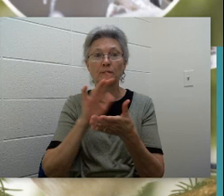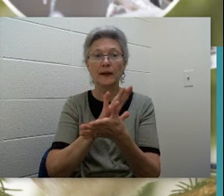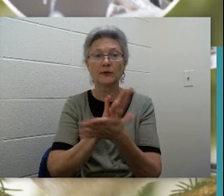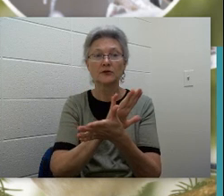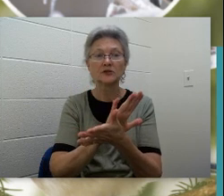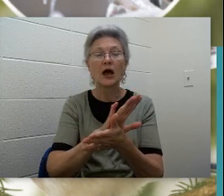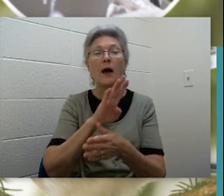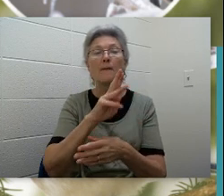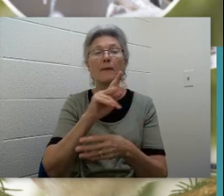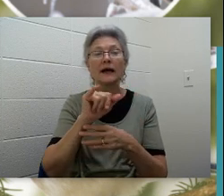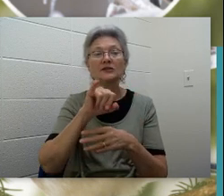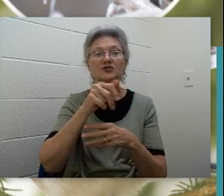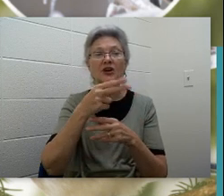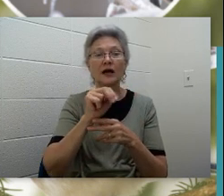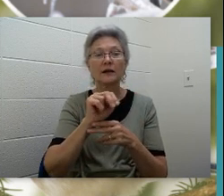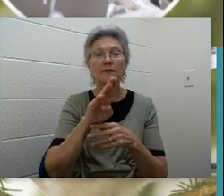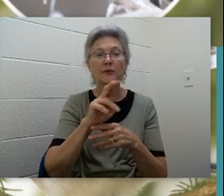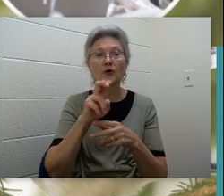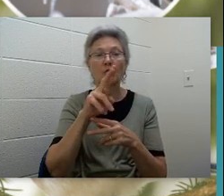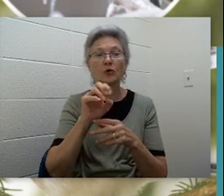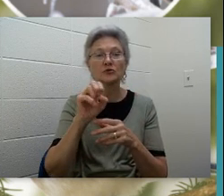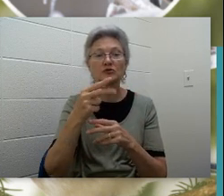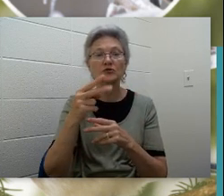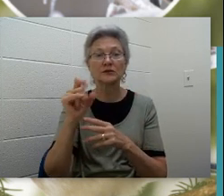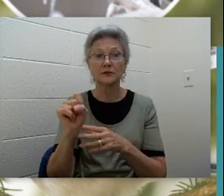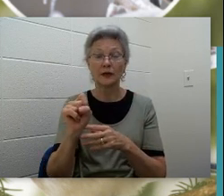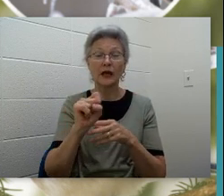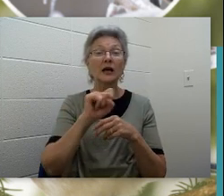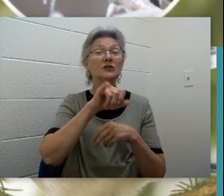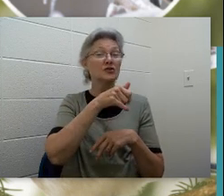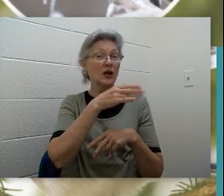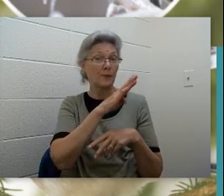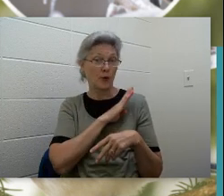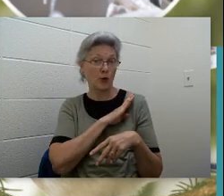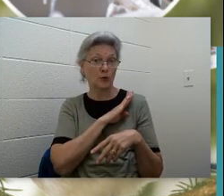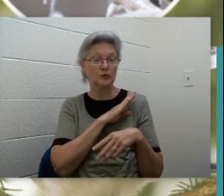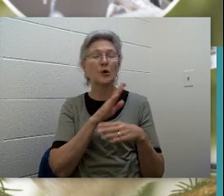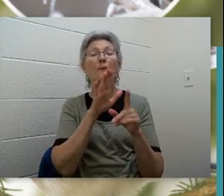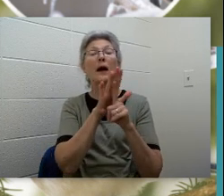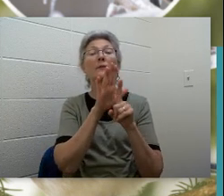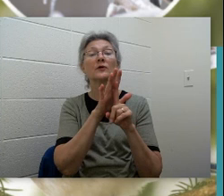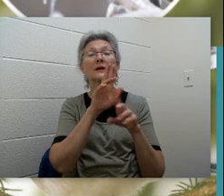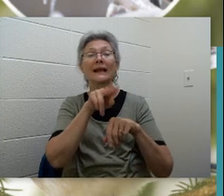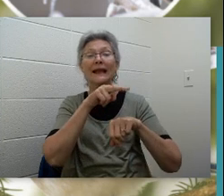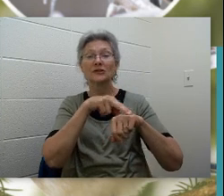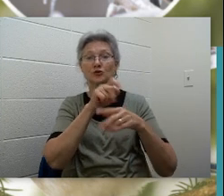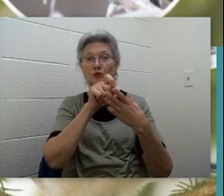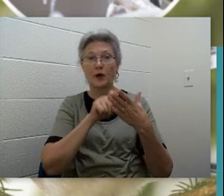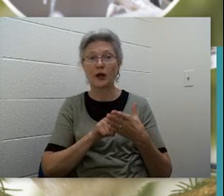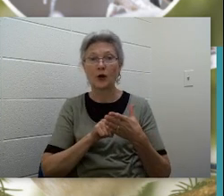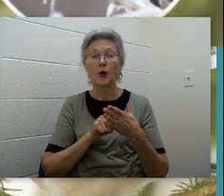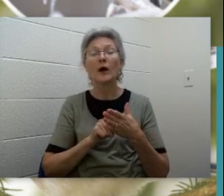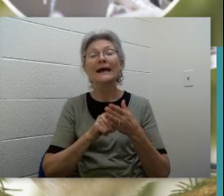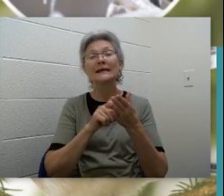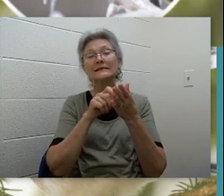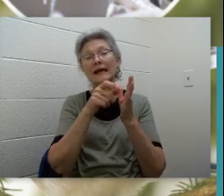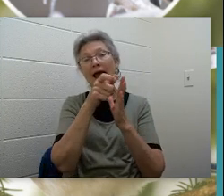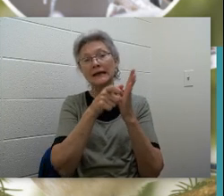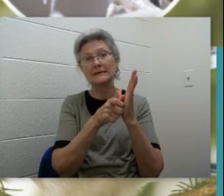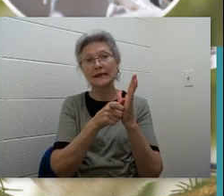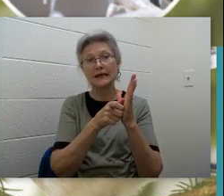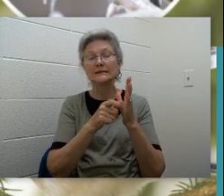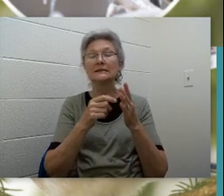Papers by John Burroughs. John Burroughs was a popular nature writer whose essays helped start